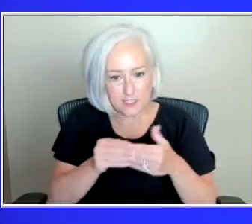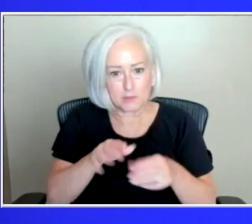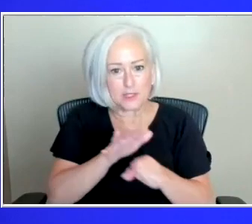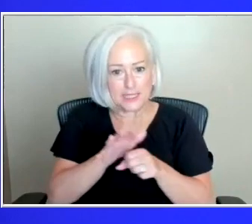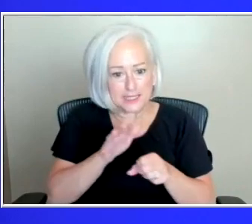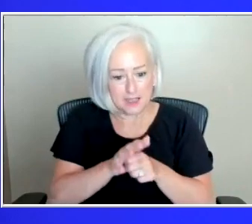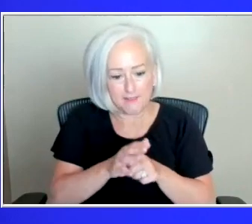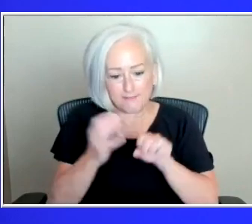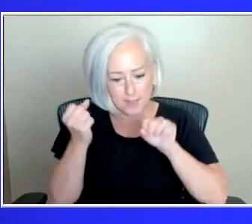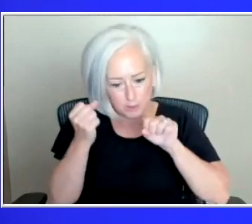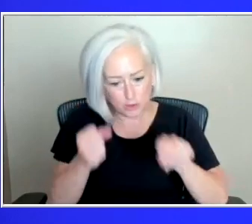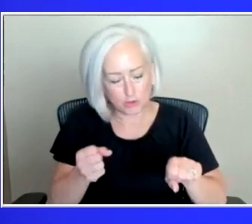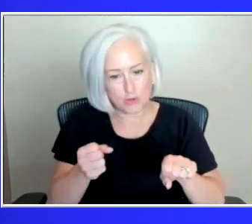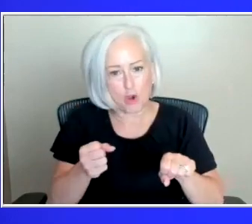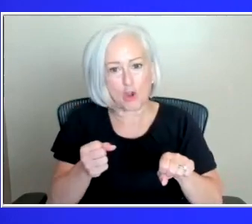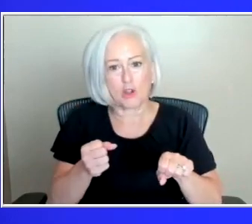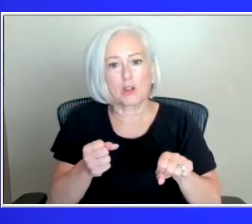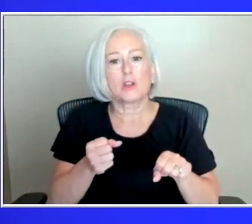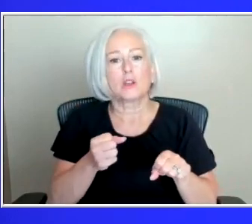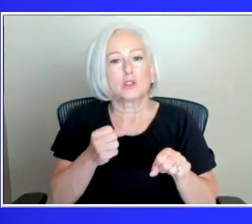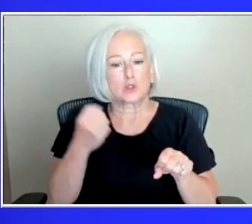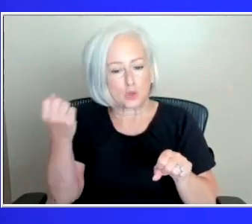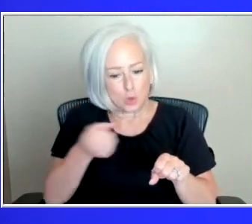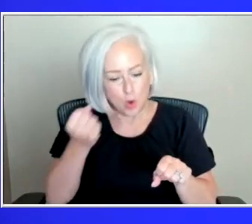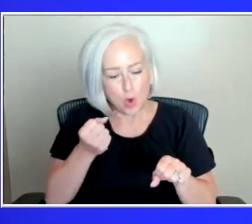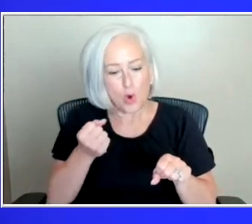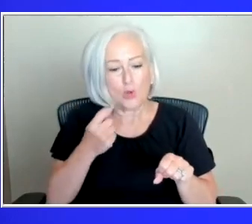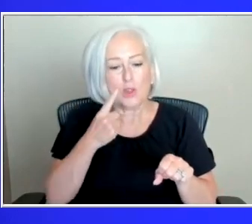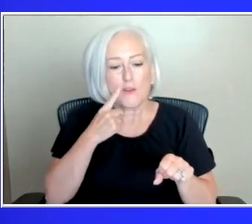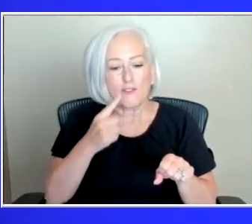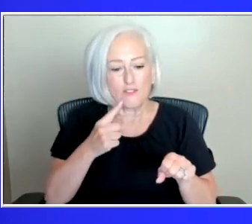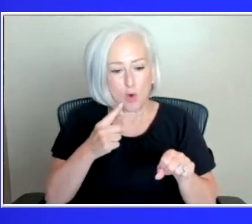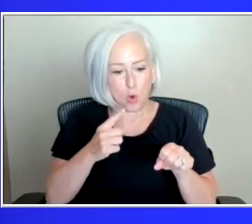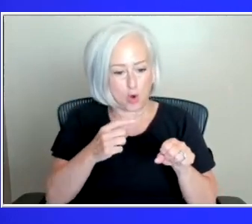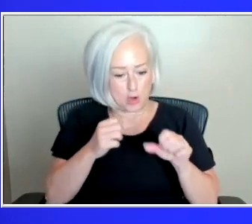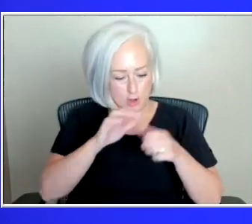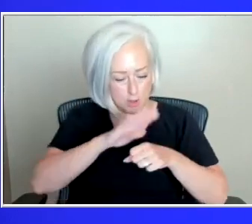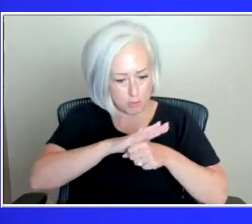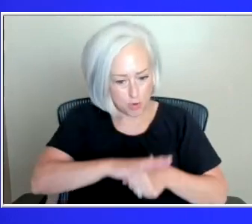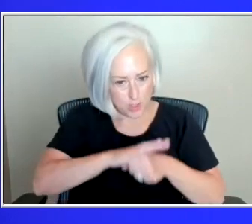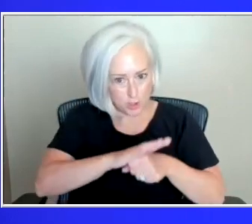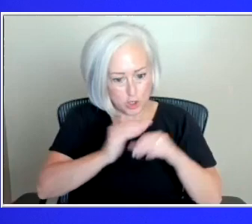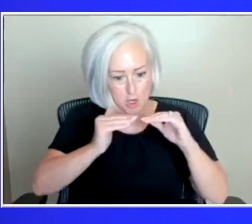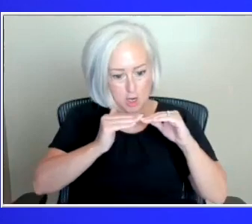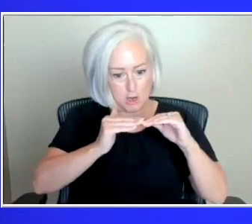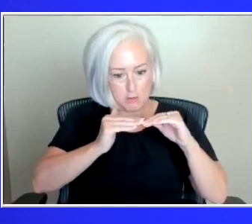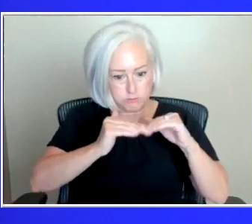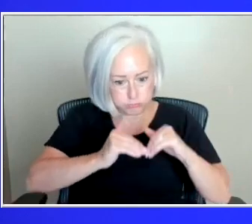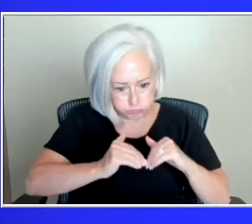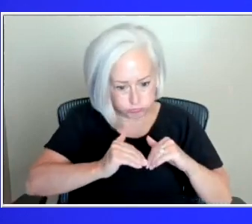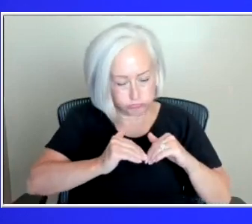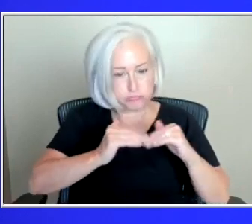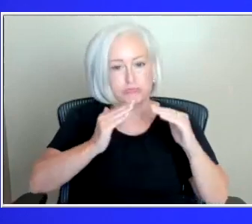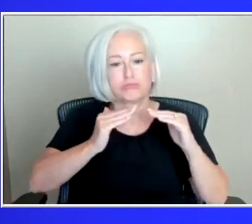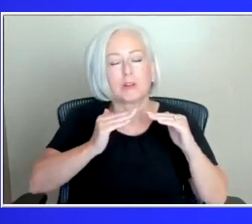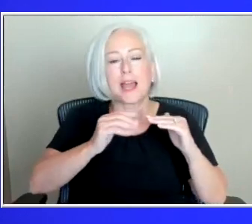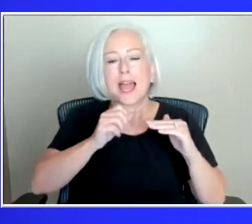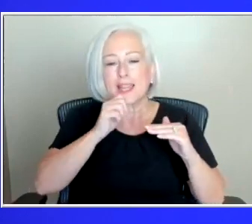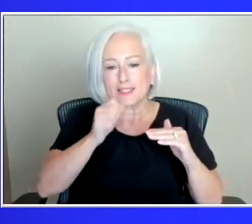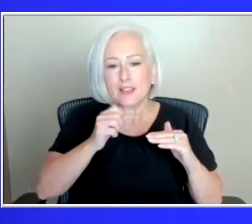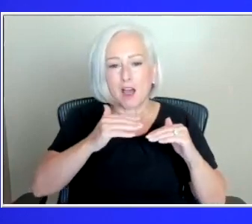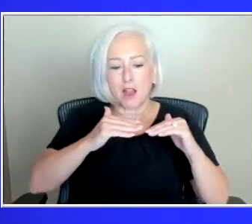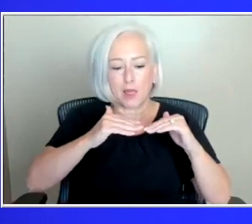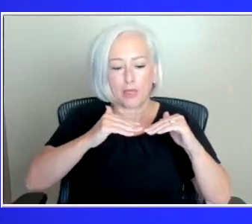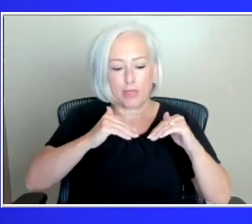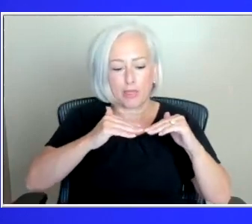to hold against the pressure so that it doesn't leak, and durable enough to last as long as possible. And so the tissue goes